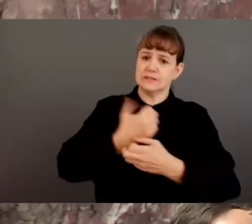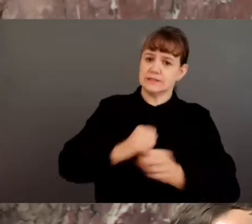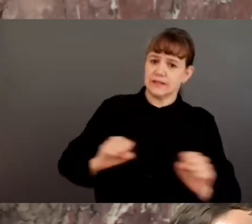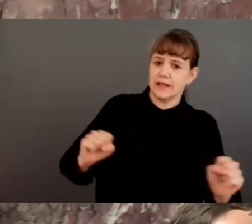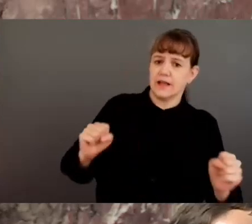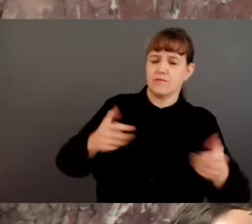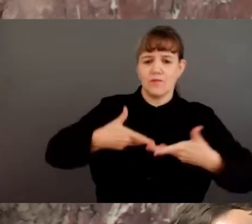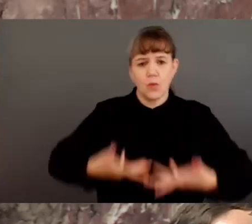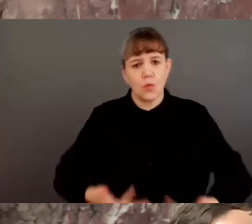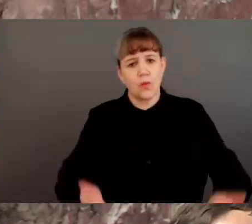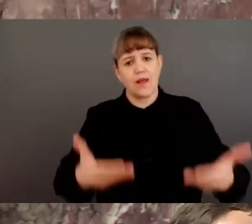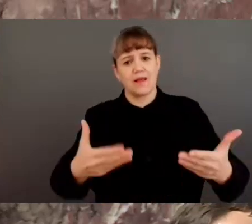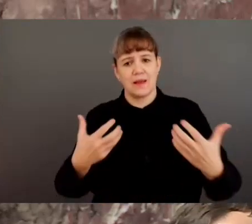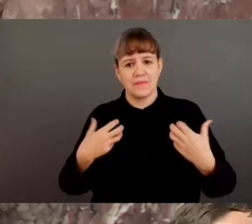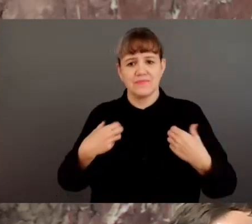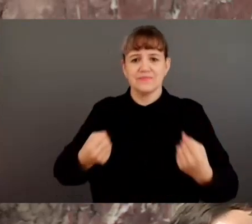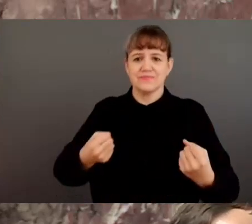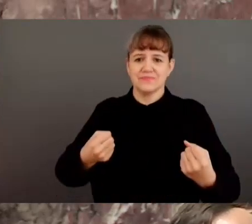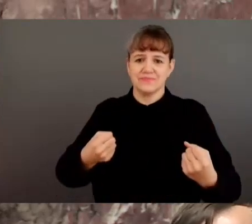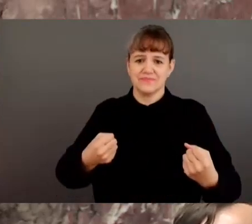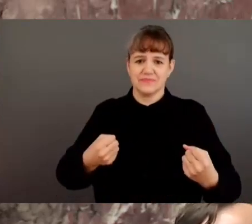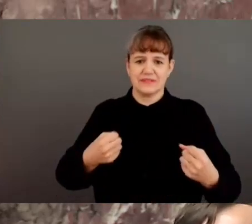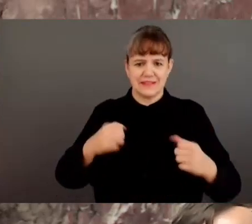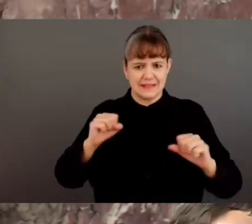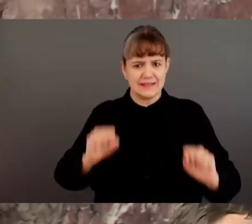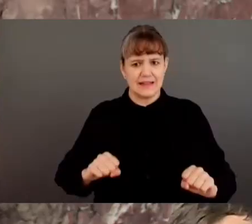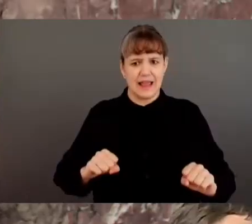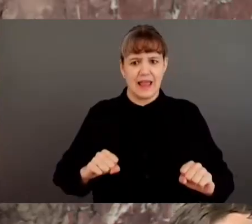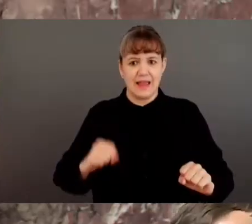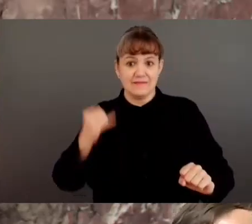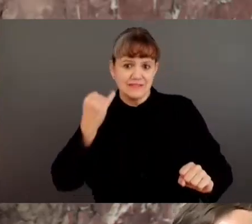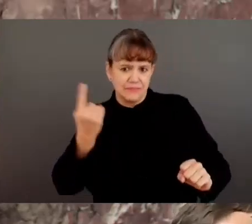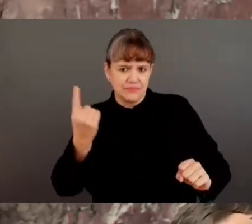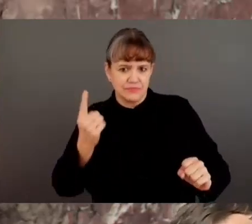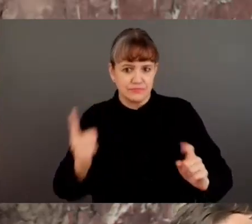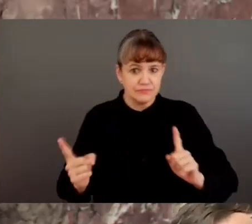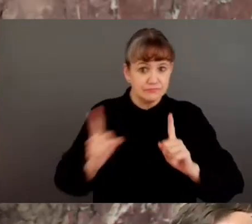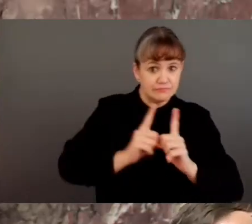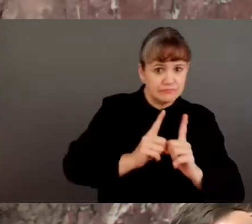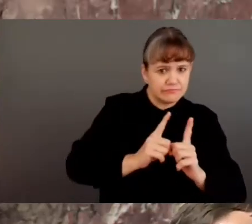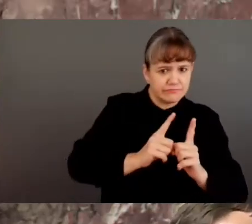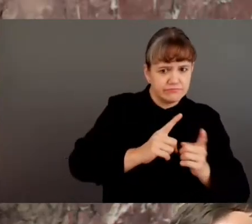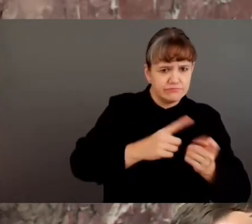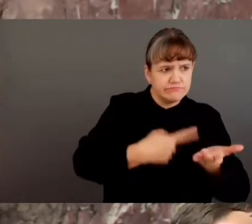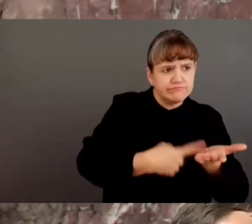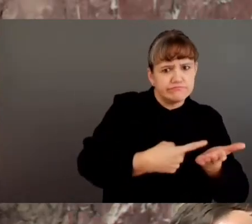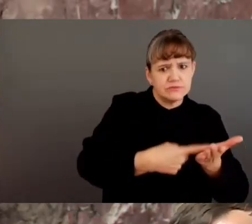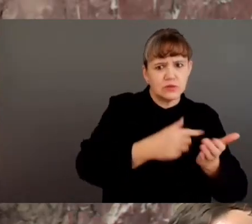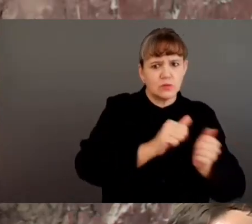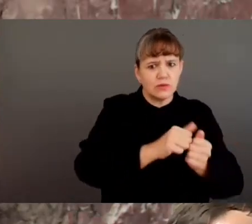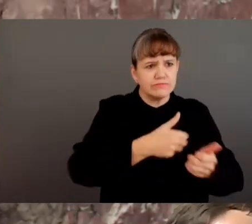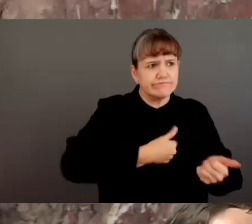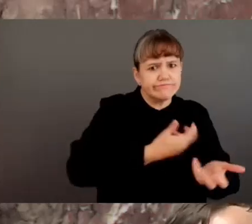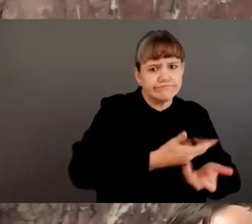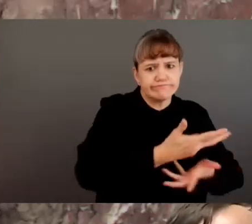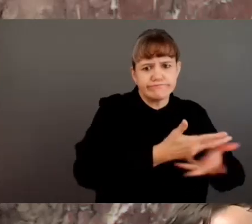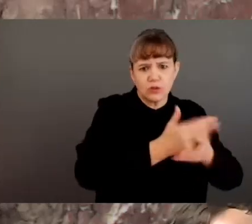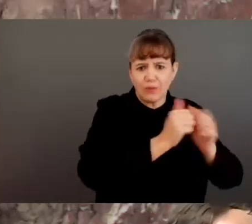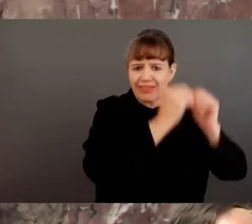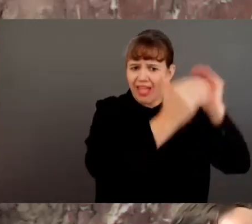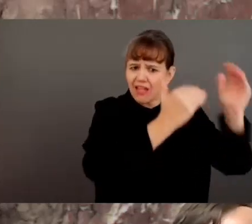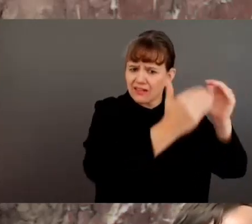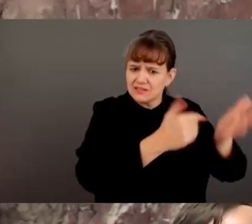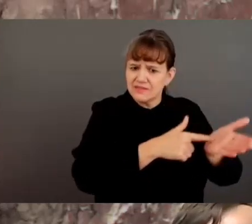that they can talk to a trusted adult, a fellow peer, anyone to support them in that school system. To continue,